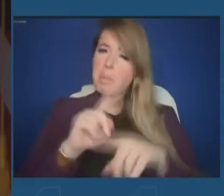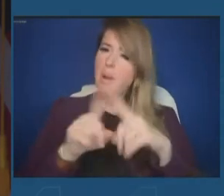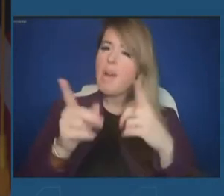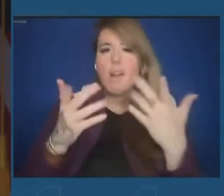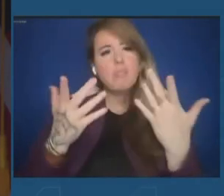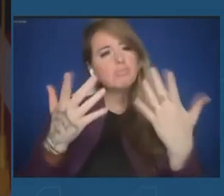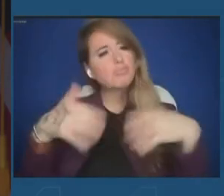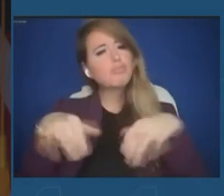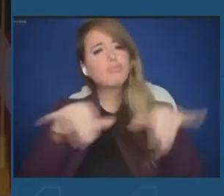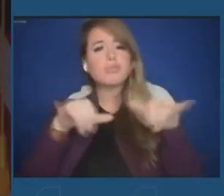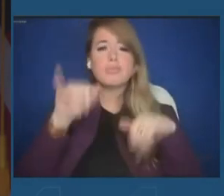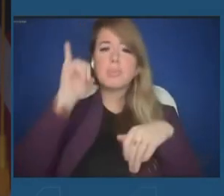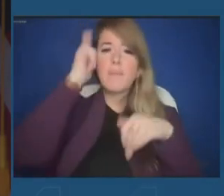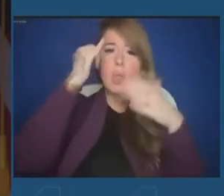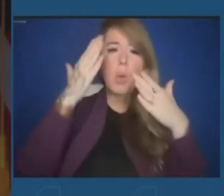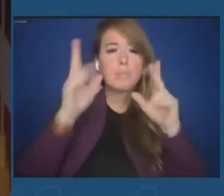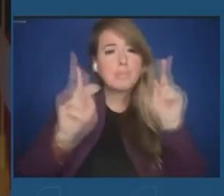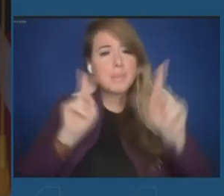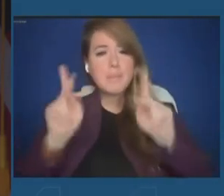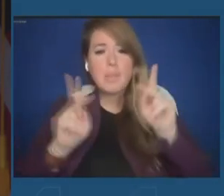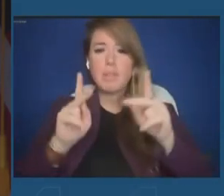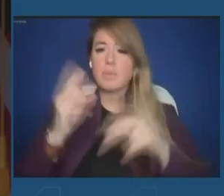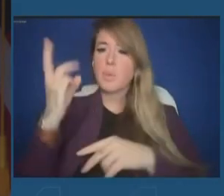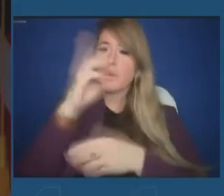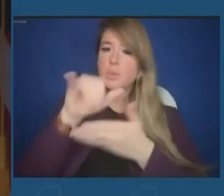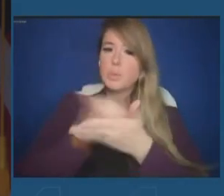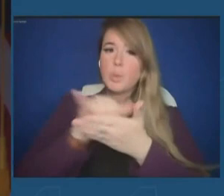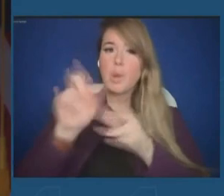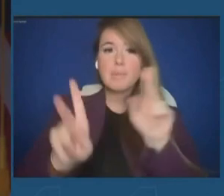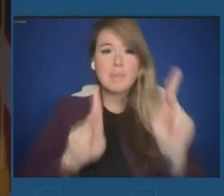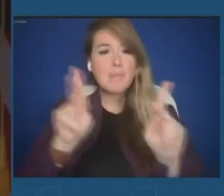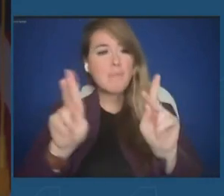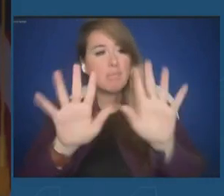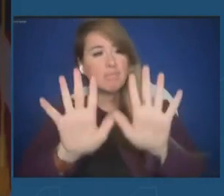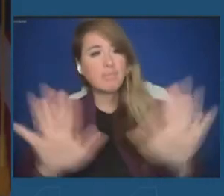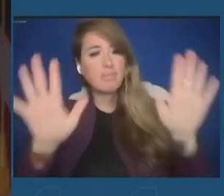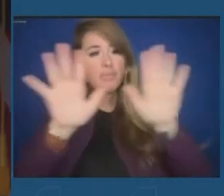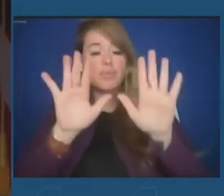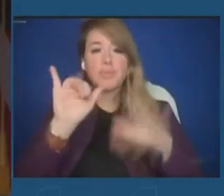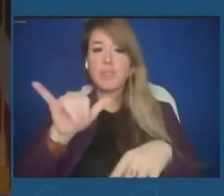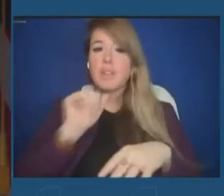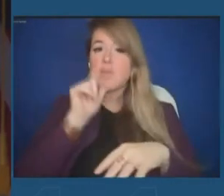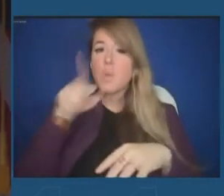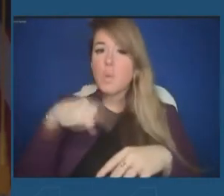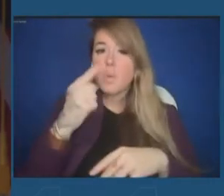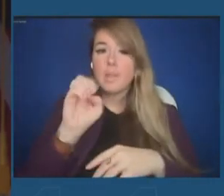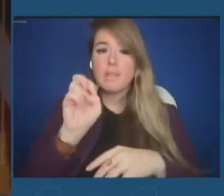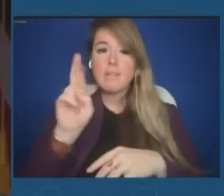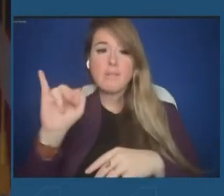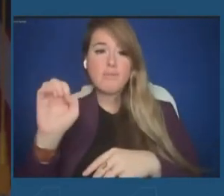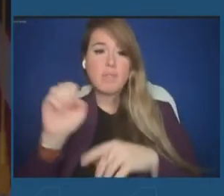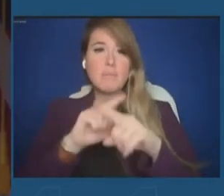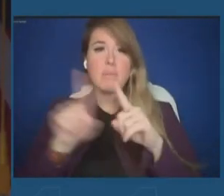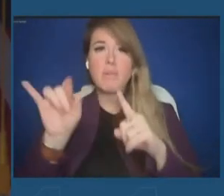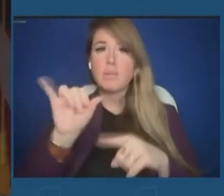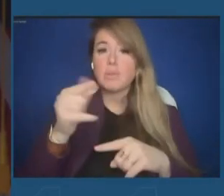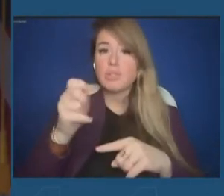regular Buffalonians, Western New Yorkers, you know, throughout not just Erie County, but Niagara, Genesee,